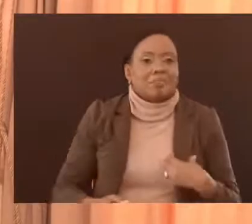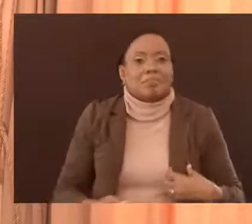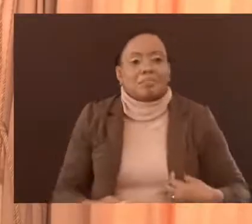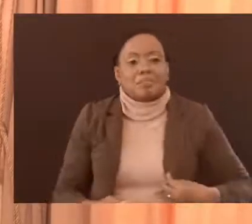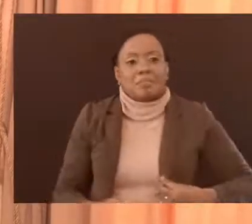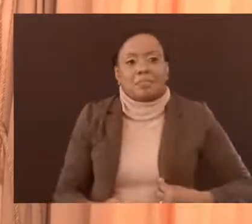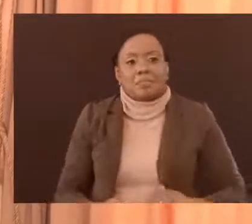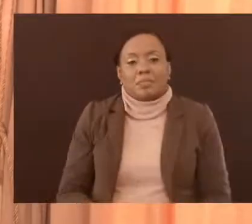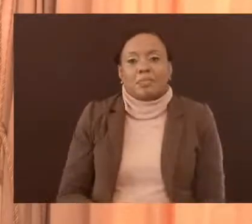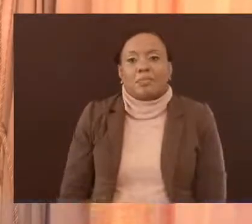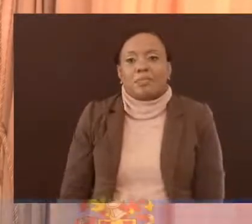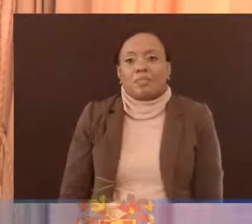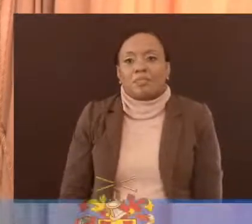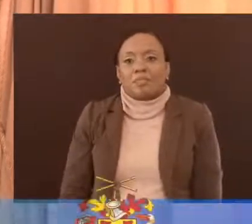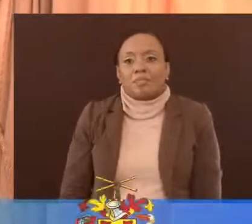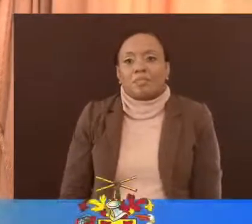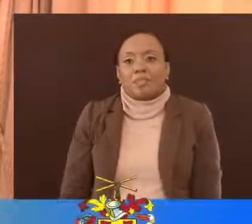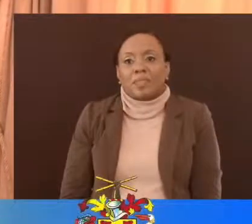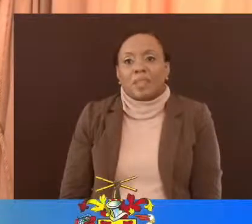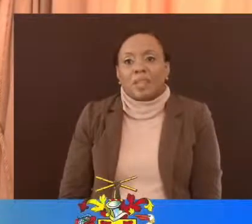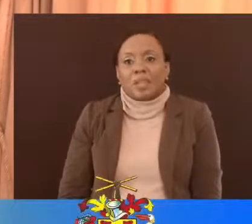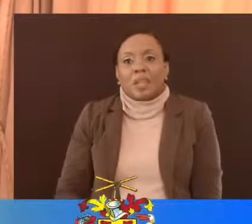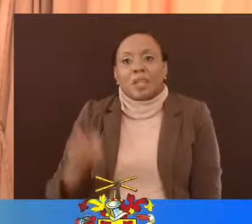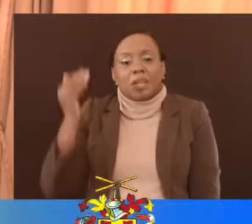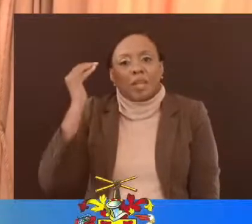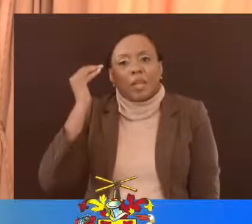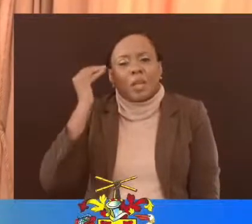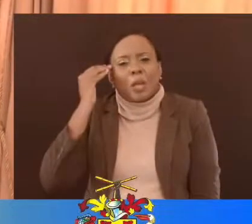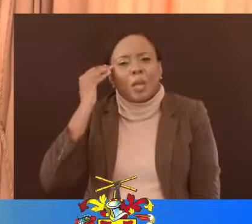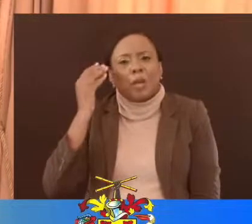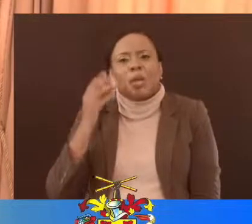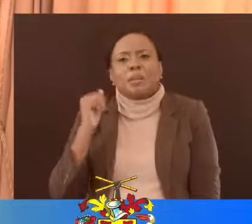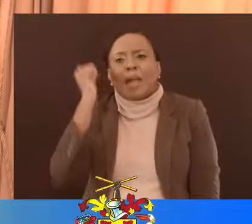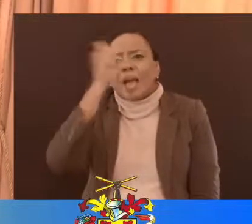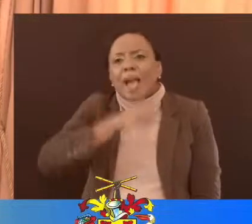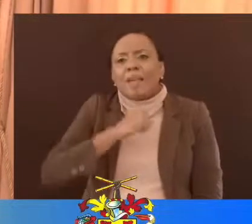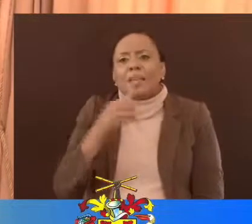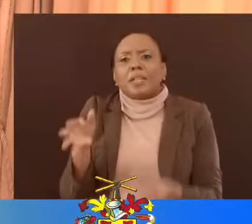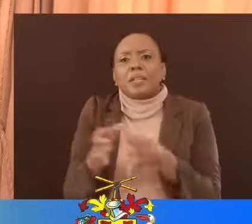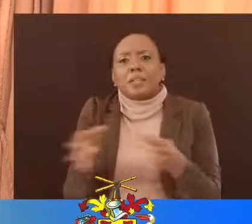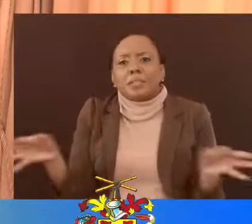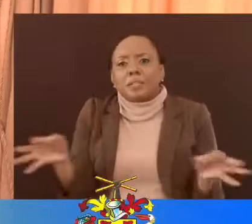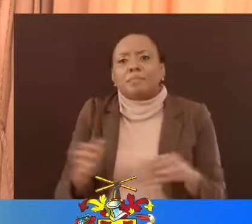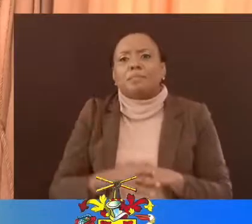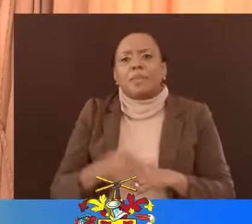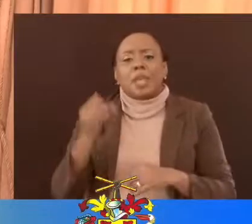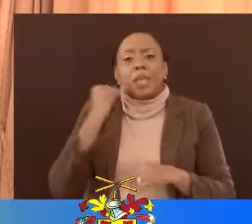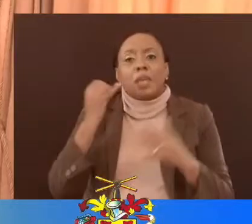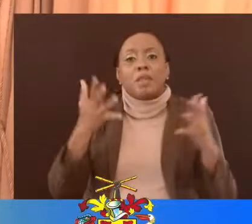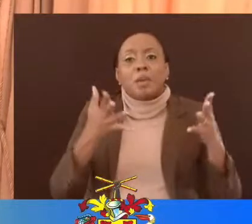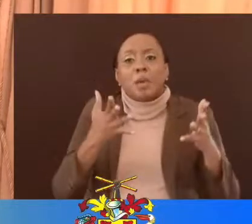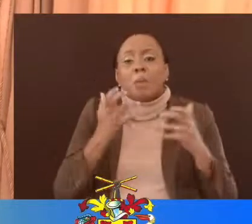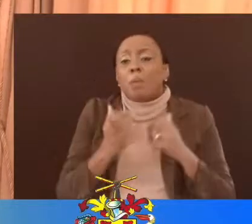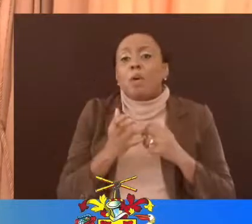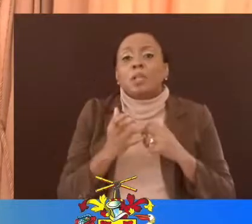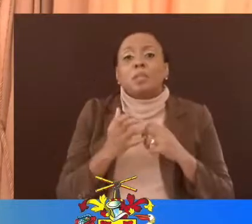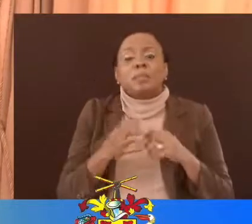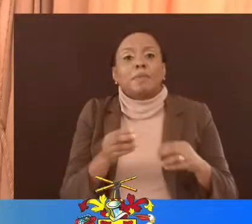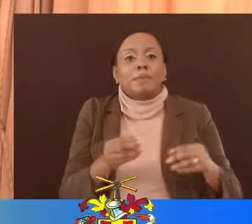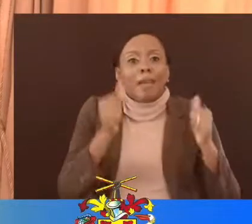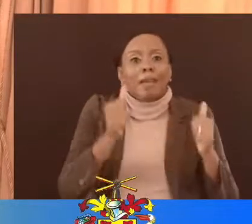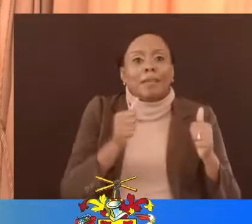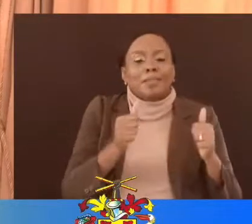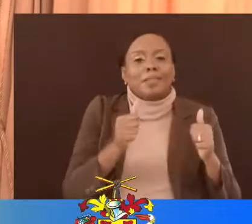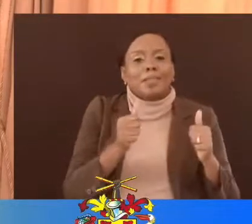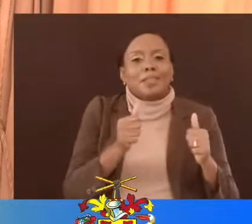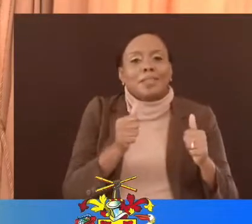if you want to go fast, go alone. If you want to go far, go together. And